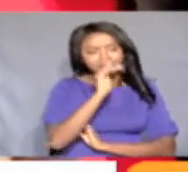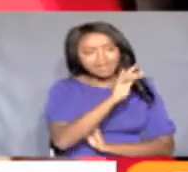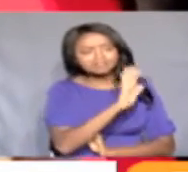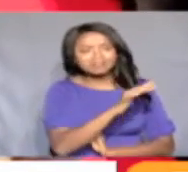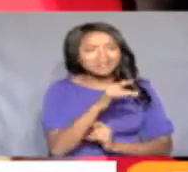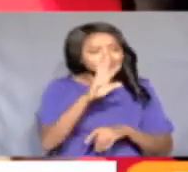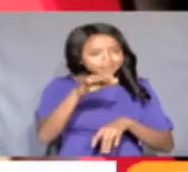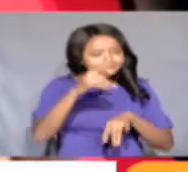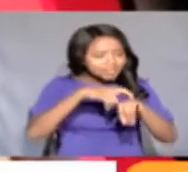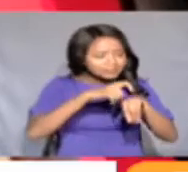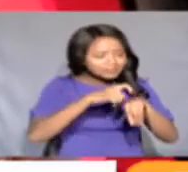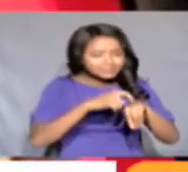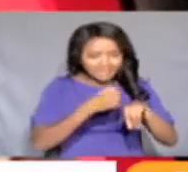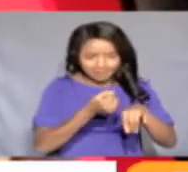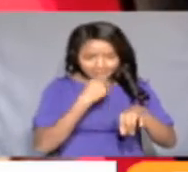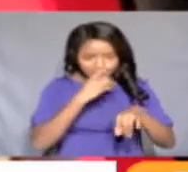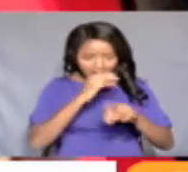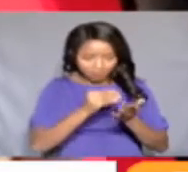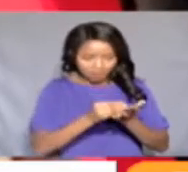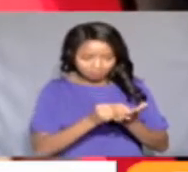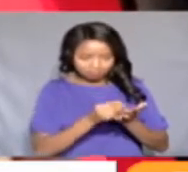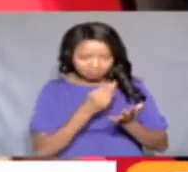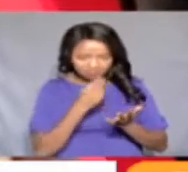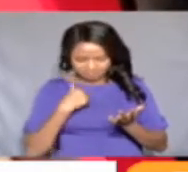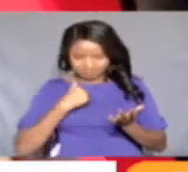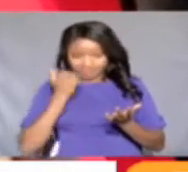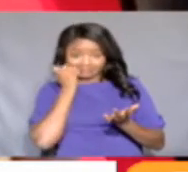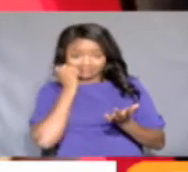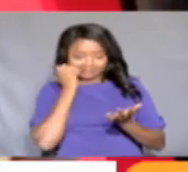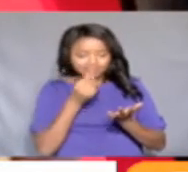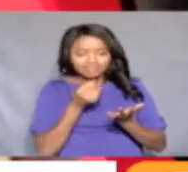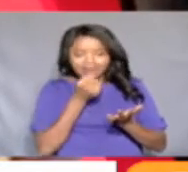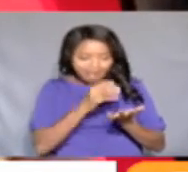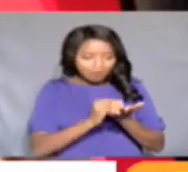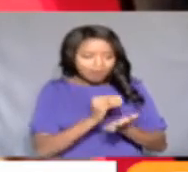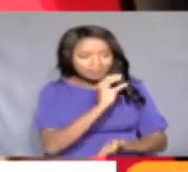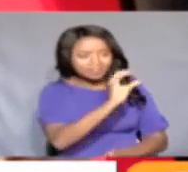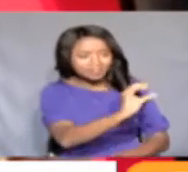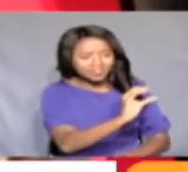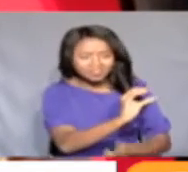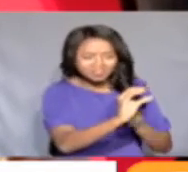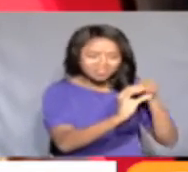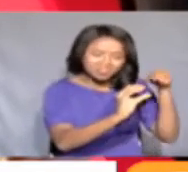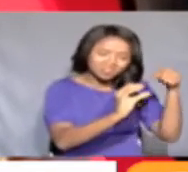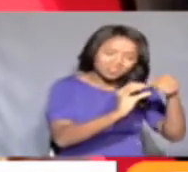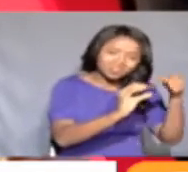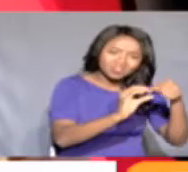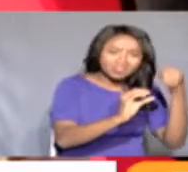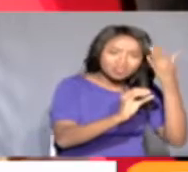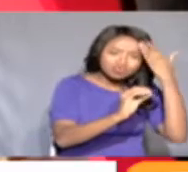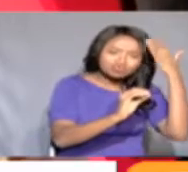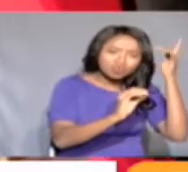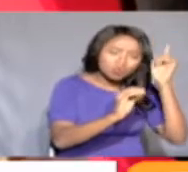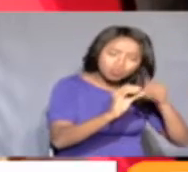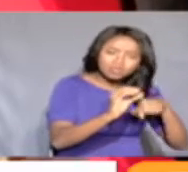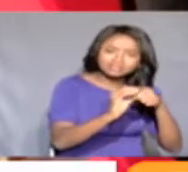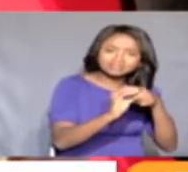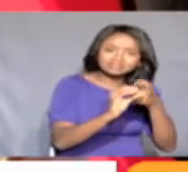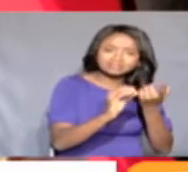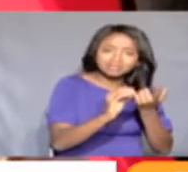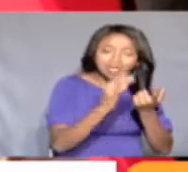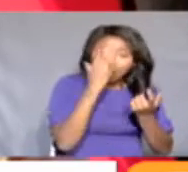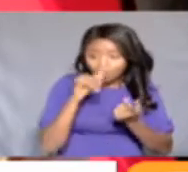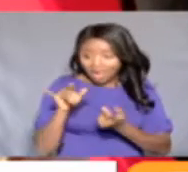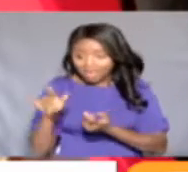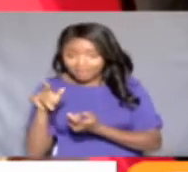prescribing something for an ailment, how do you know the composition? Because when it comes to modern medicine, we're told it consists this